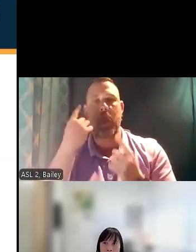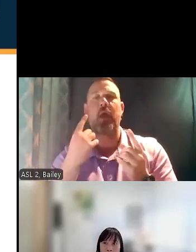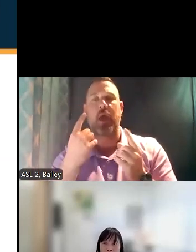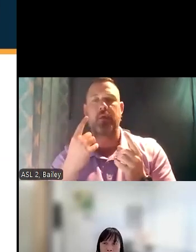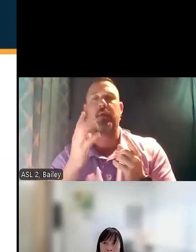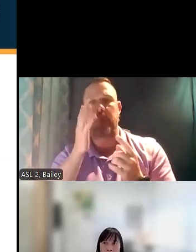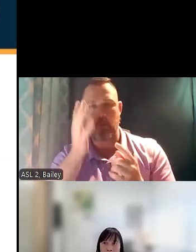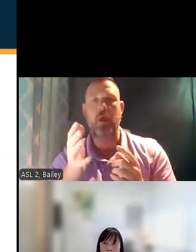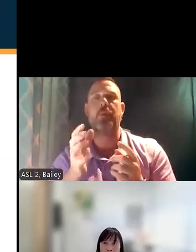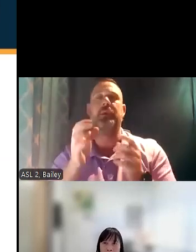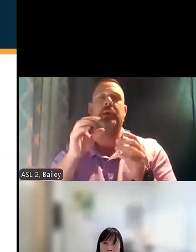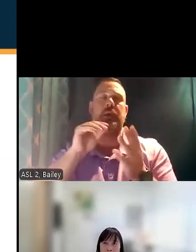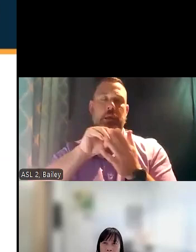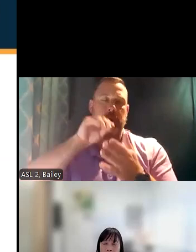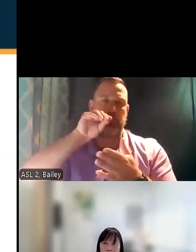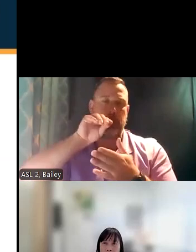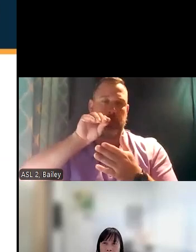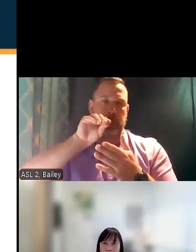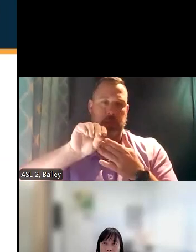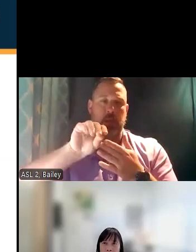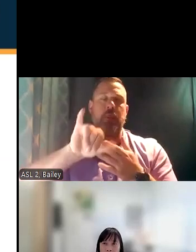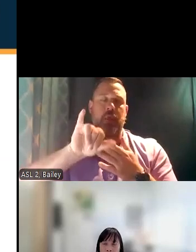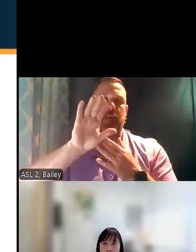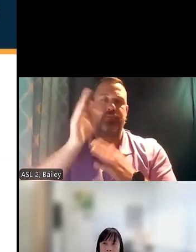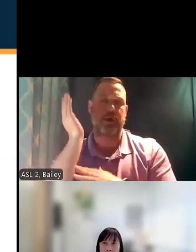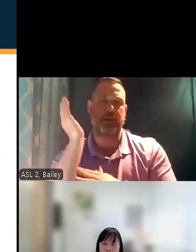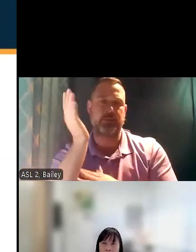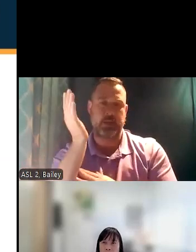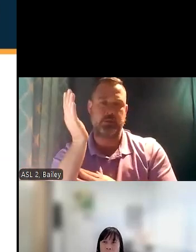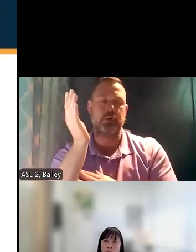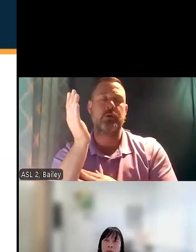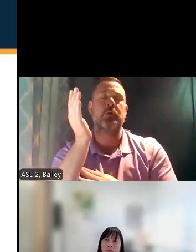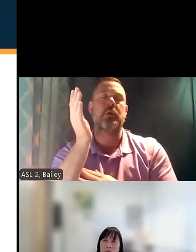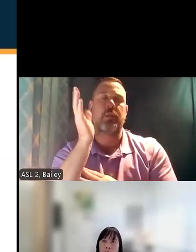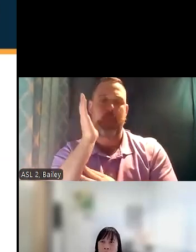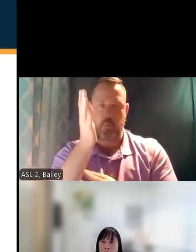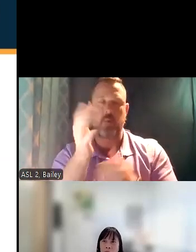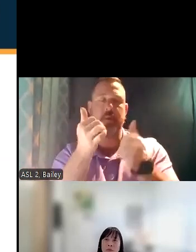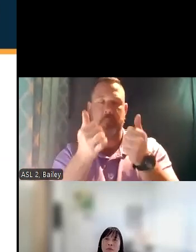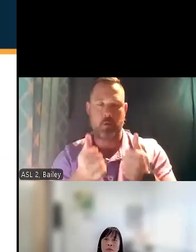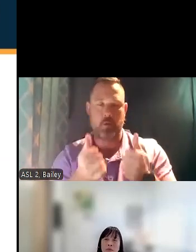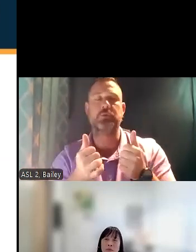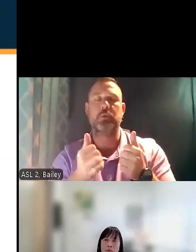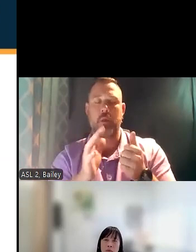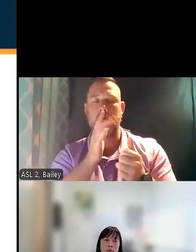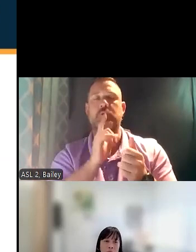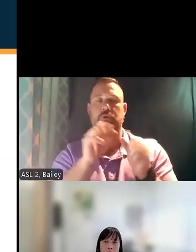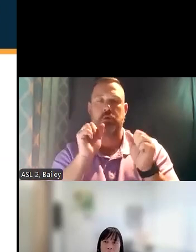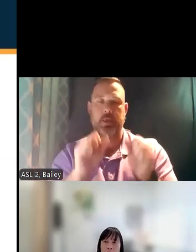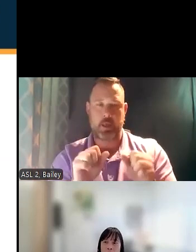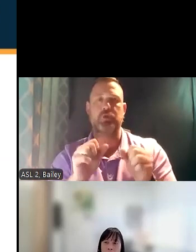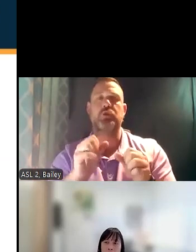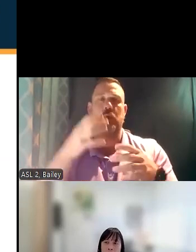certainly will be embedded into the presentation itself, and that will be posted, but I'm sure that we can do